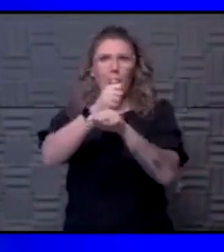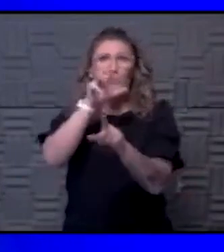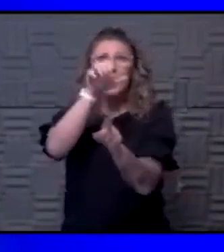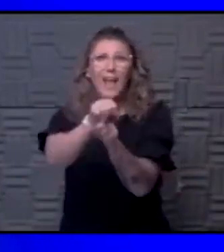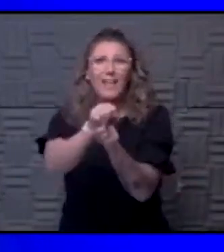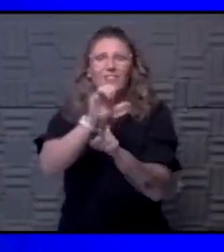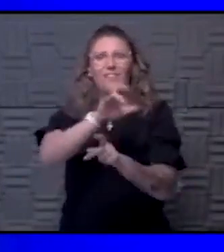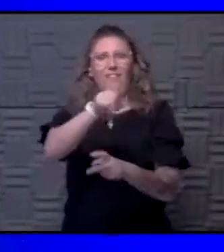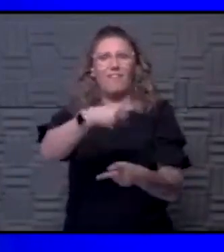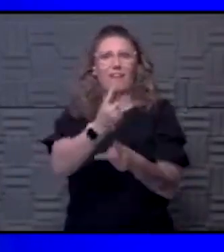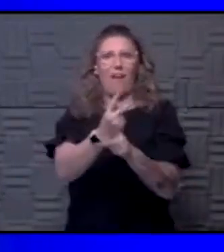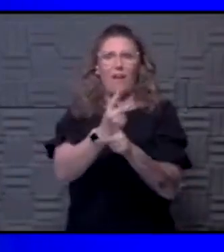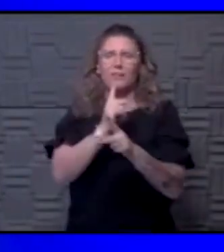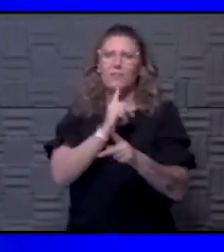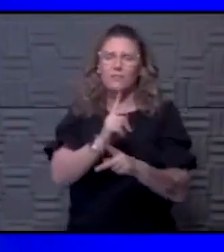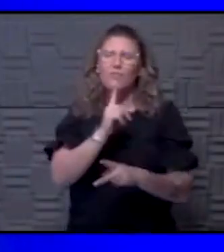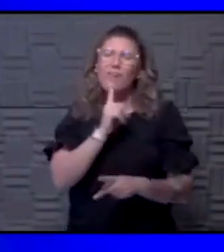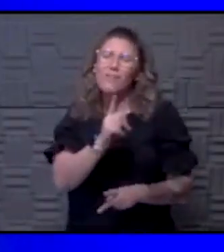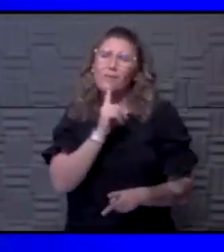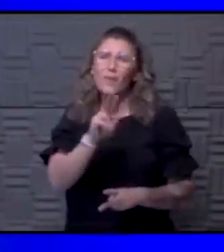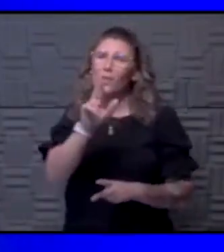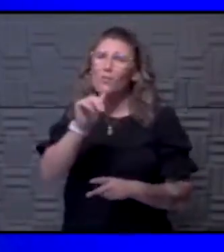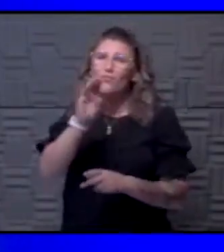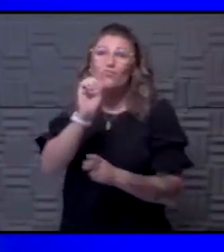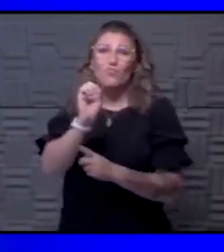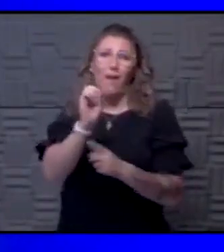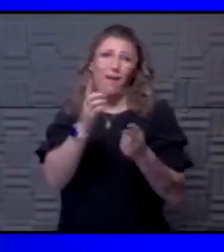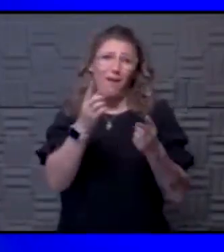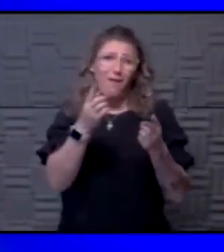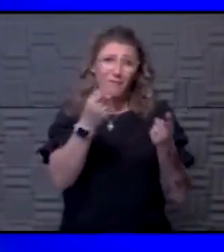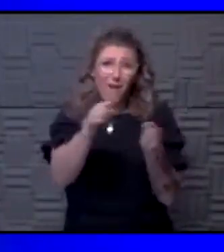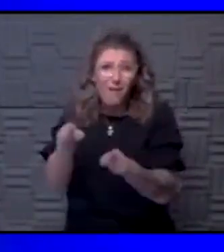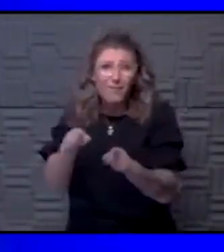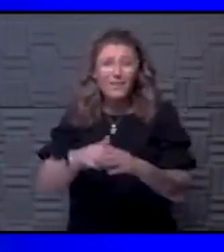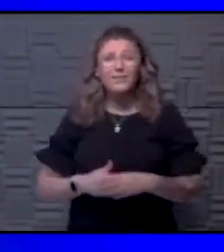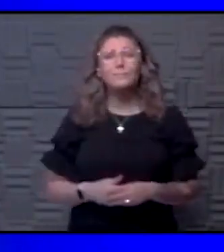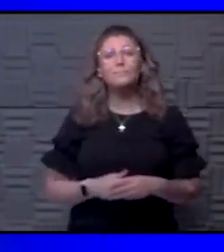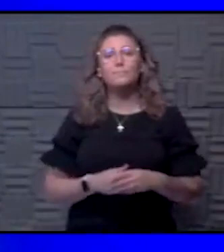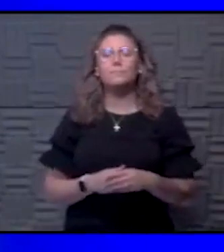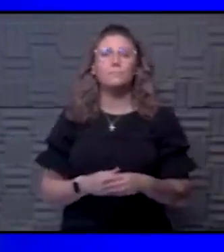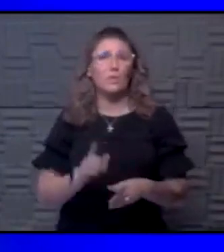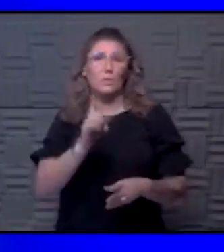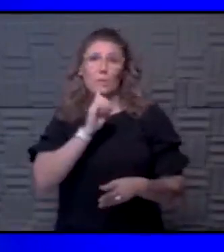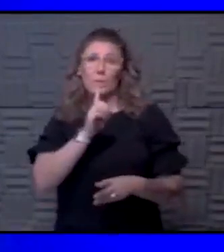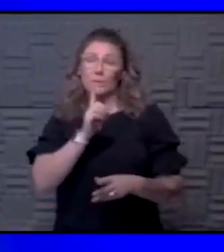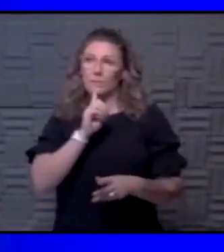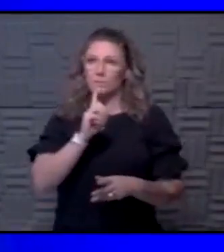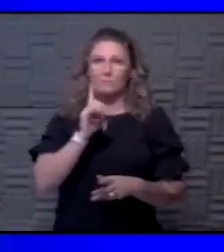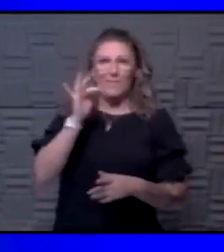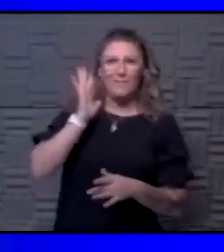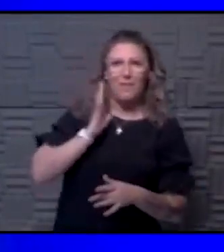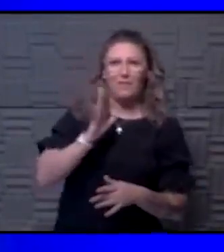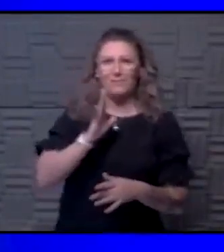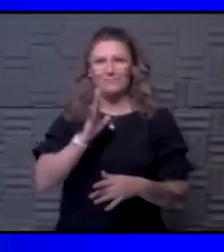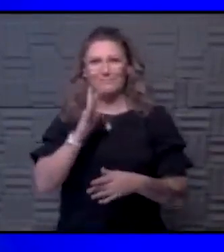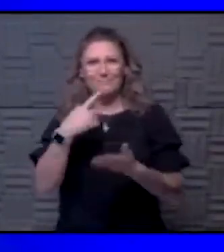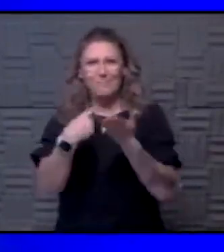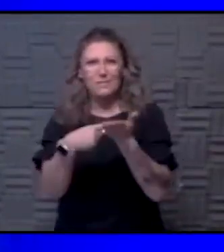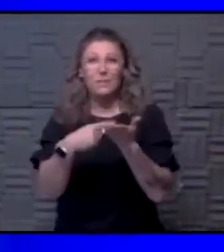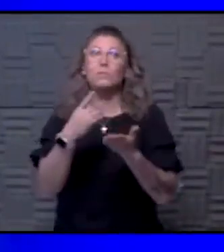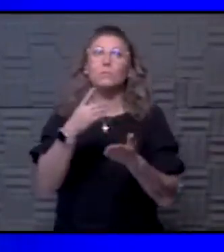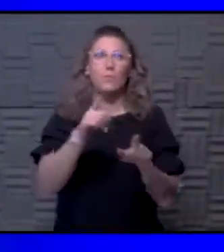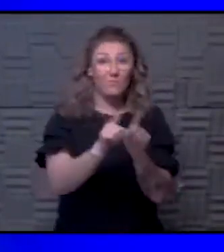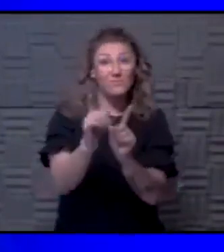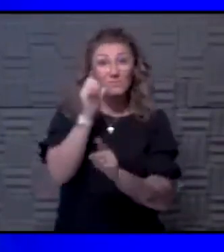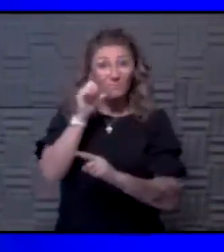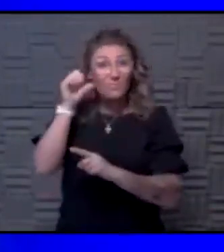just these kind of very, very rare events, which I know has been talked about on this show in the past. Even yesterday, I know you guys talked about